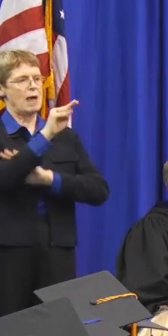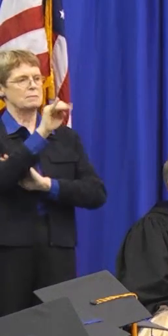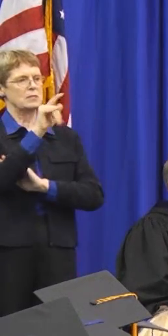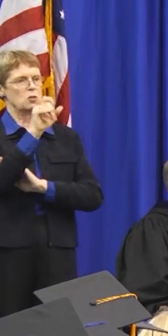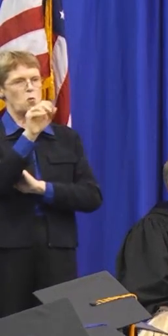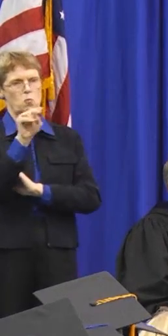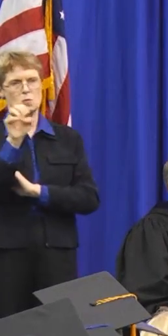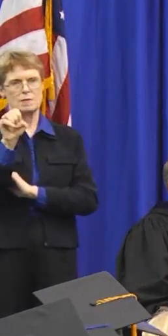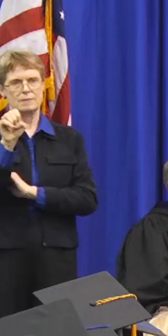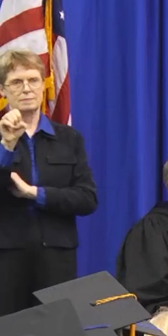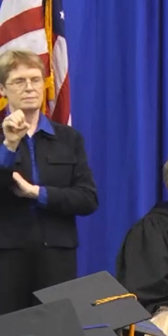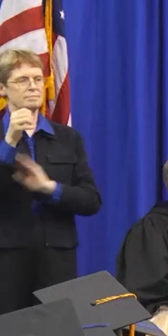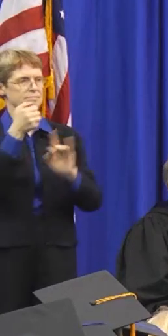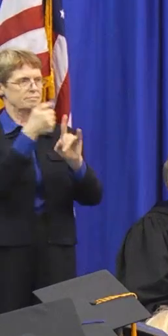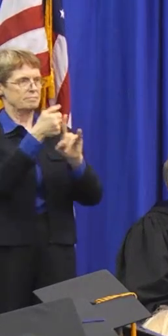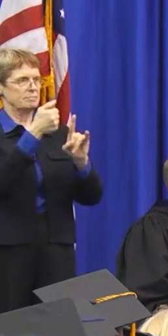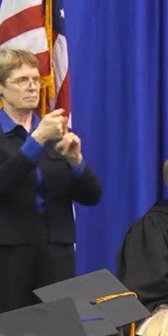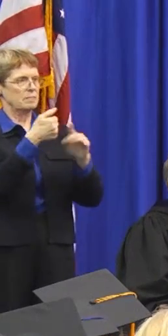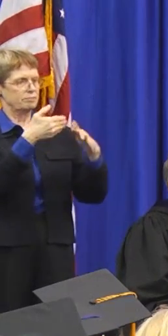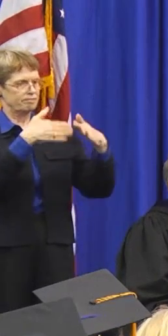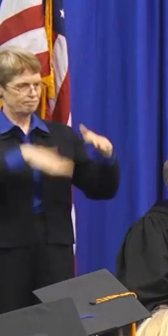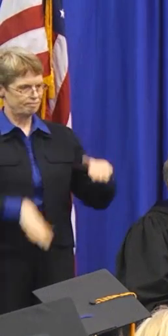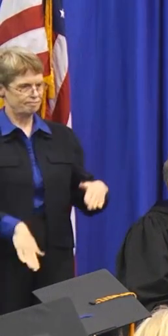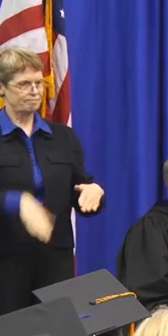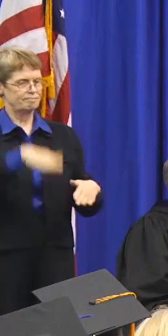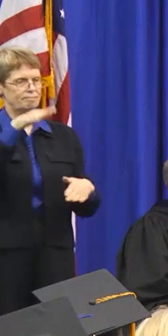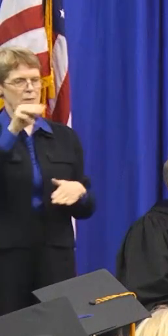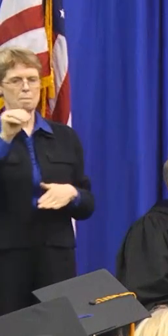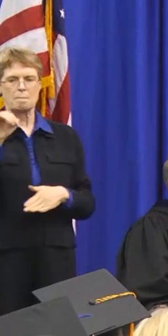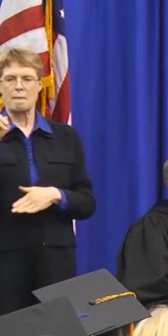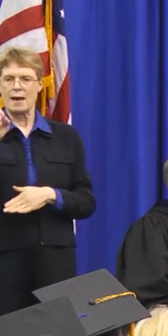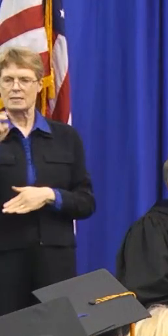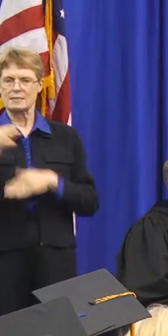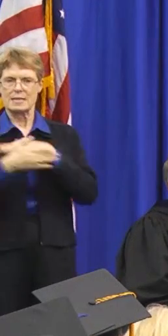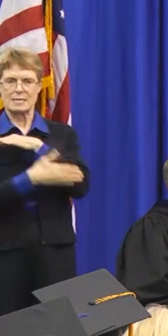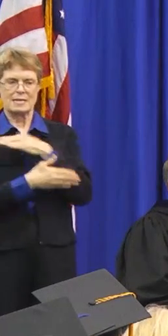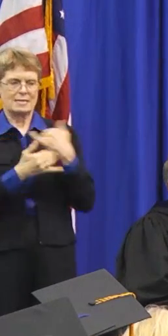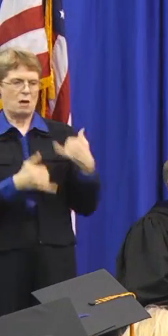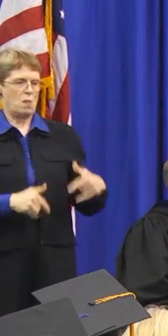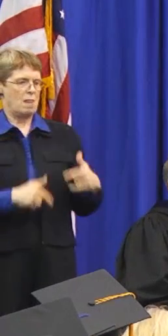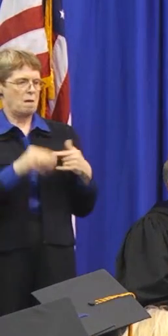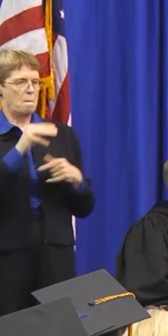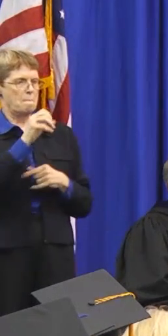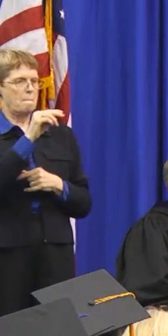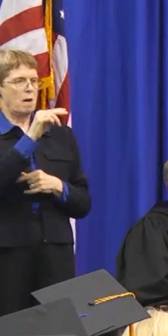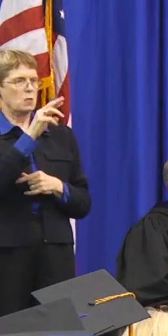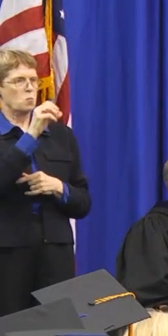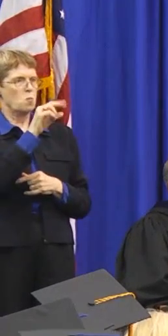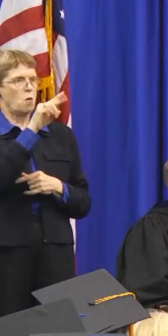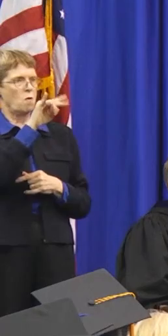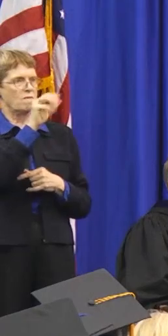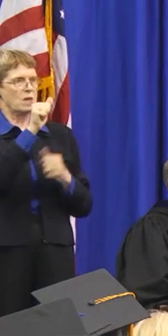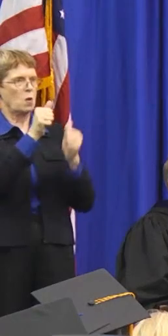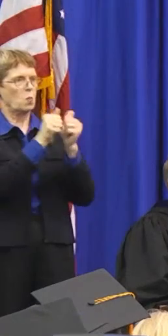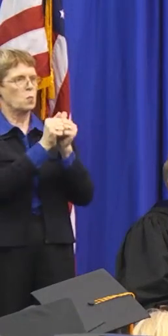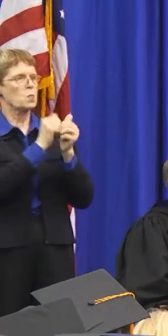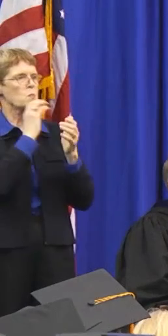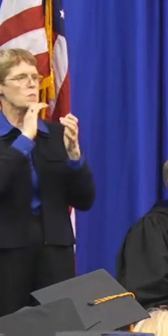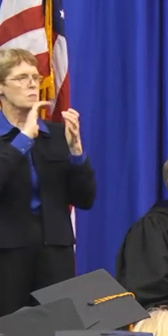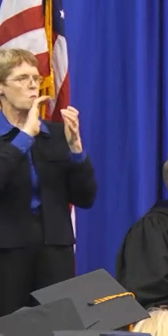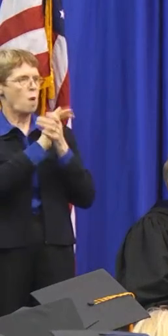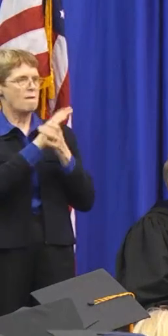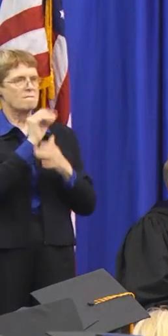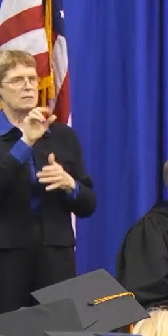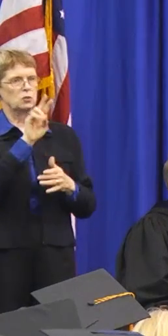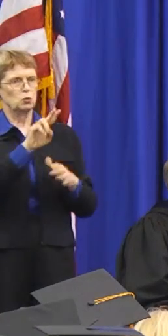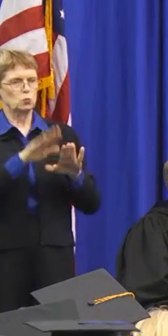Representative McCutcheon is a native of Madison County and currently lives in Monrovia with his lovely wife, Debbie. They have two children and two